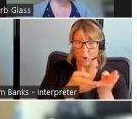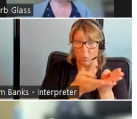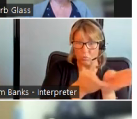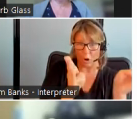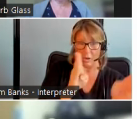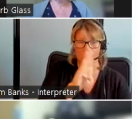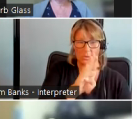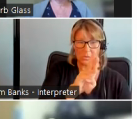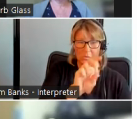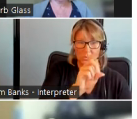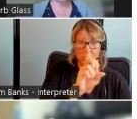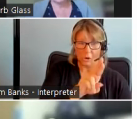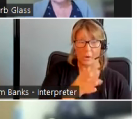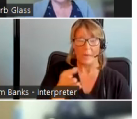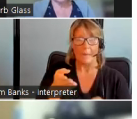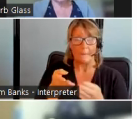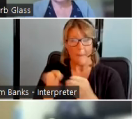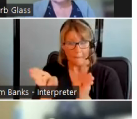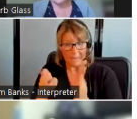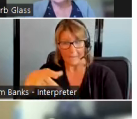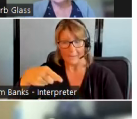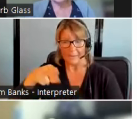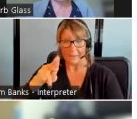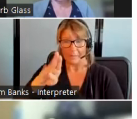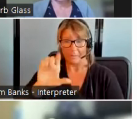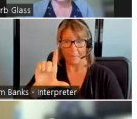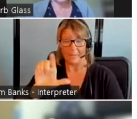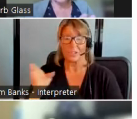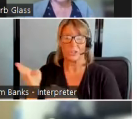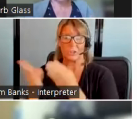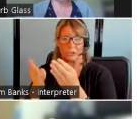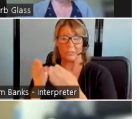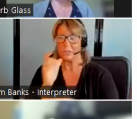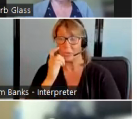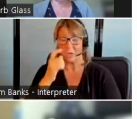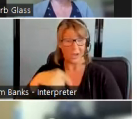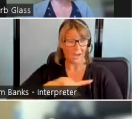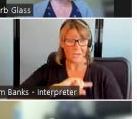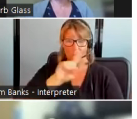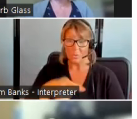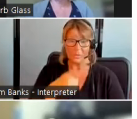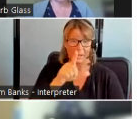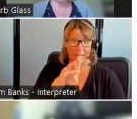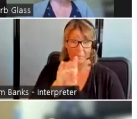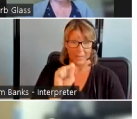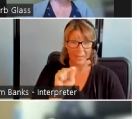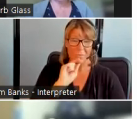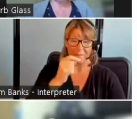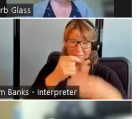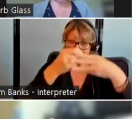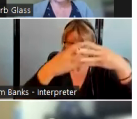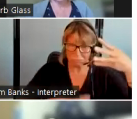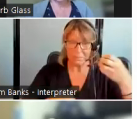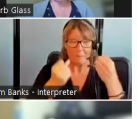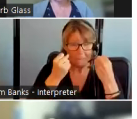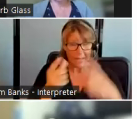Service. So it isn't, again, it's not just us as LBS providers that log in this way. There are many, many different